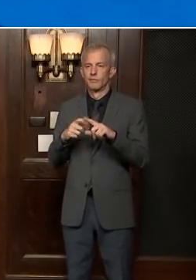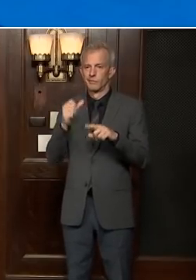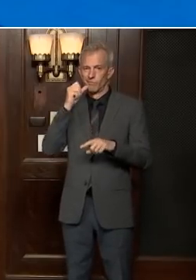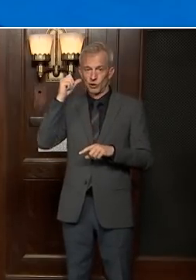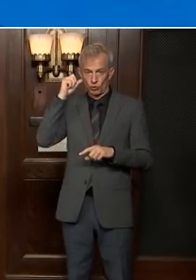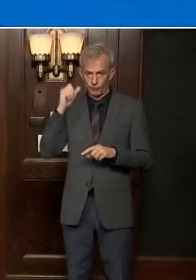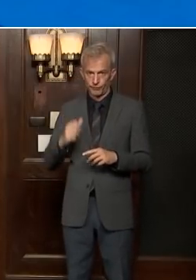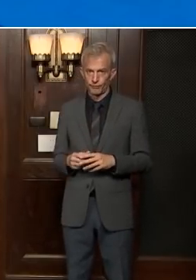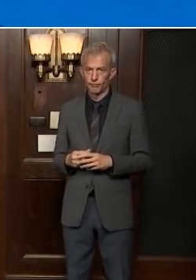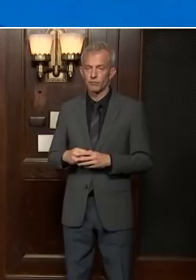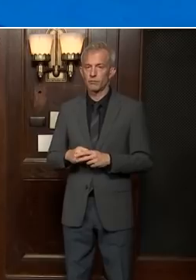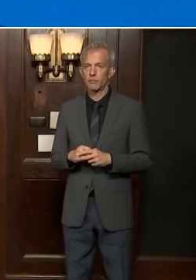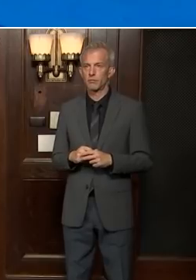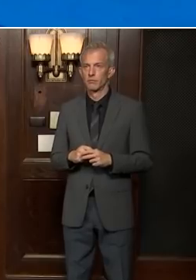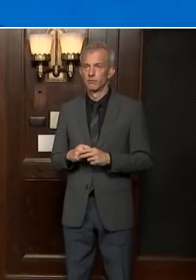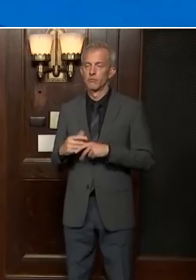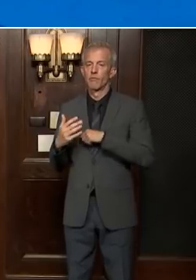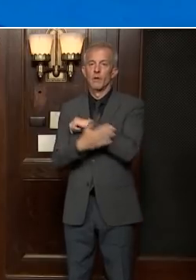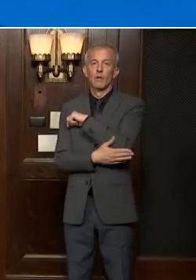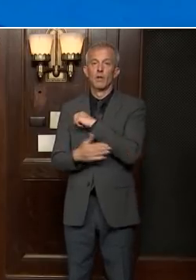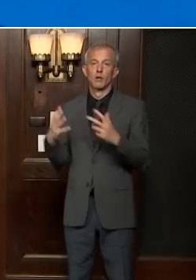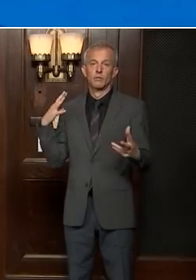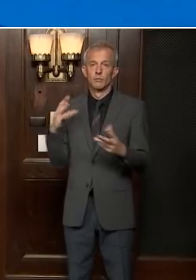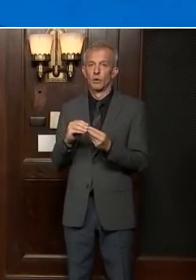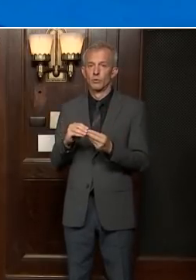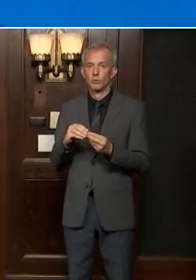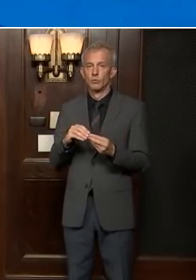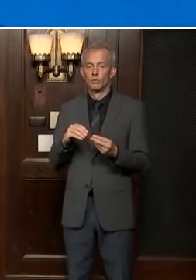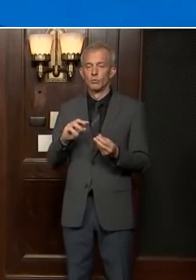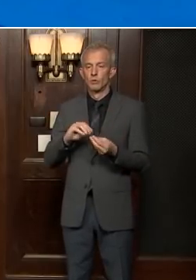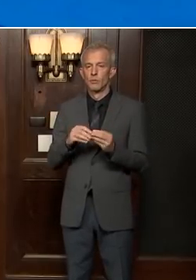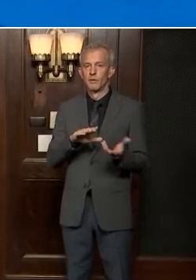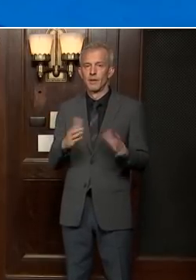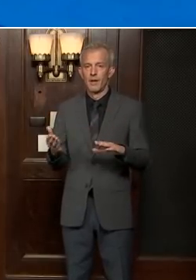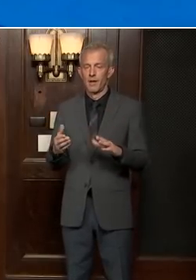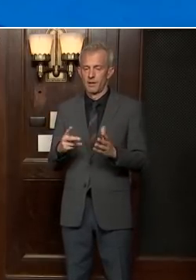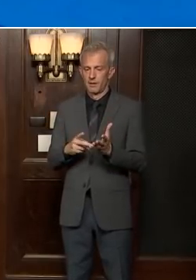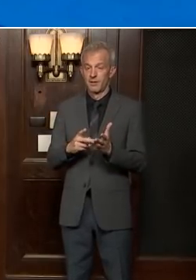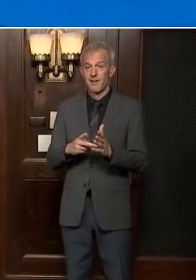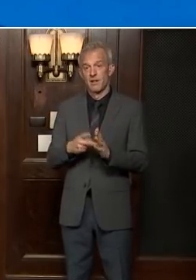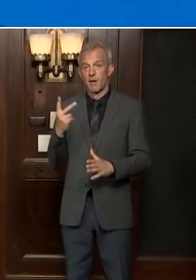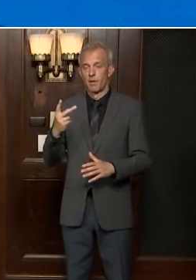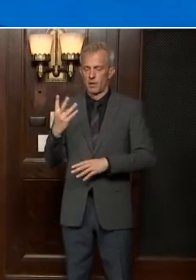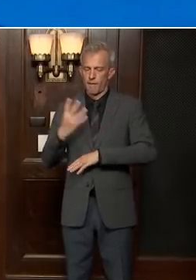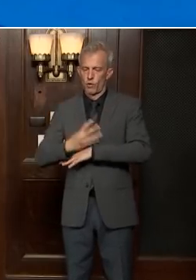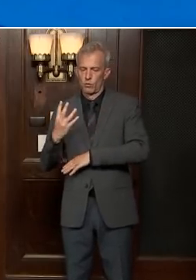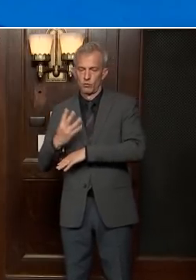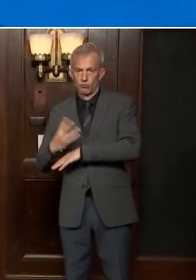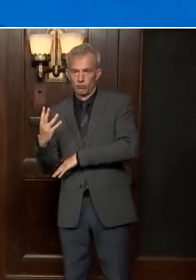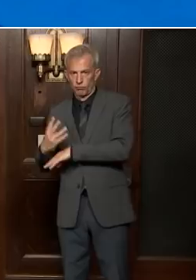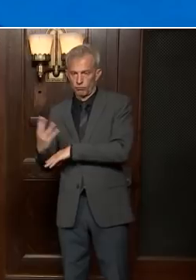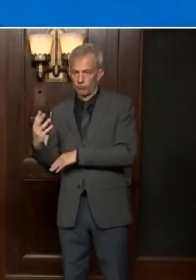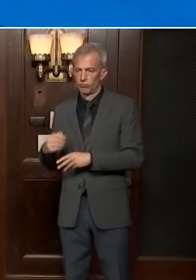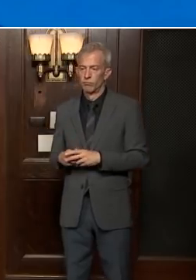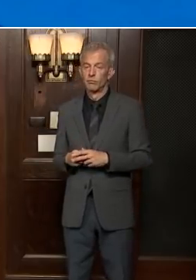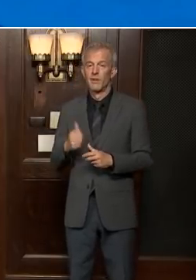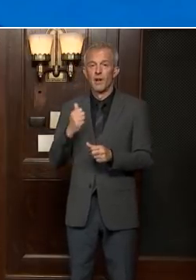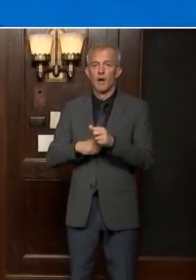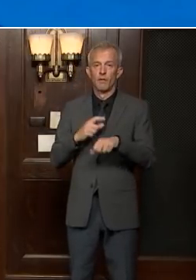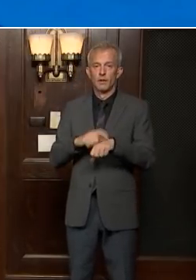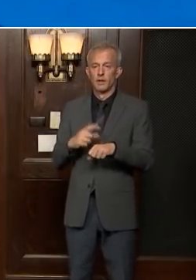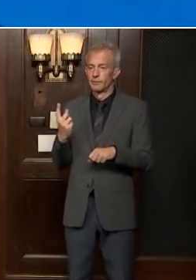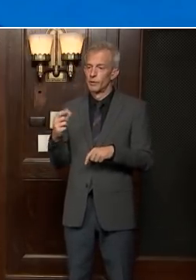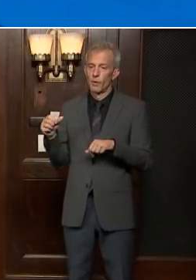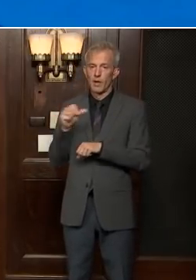yesterday. The county's total number of deaths has doubled every 4 days. And every time we lose another Angeleno to